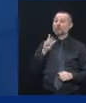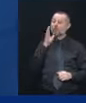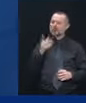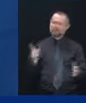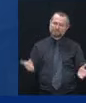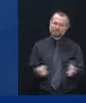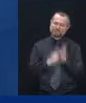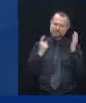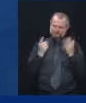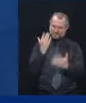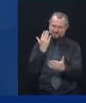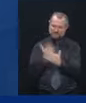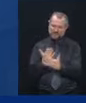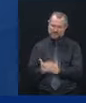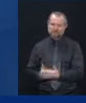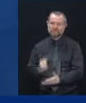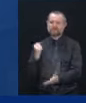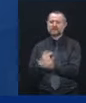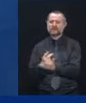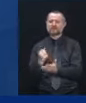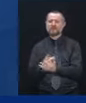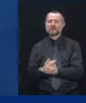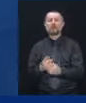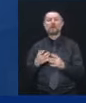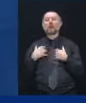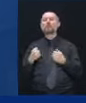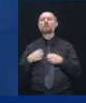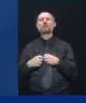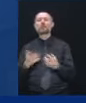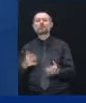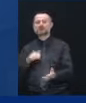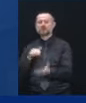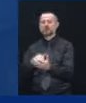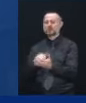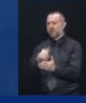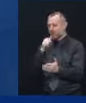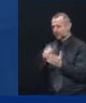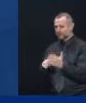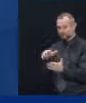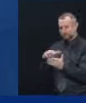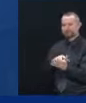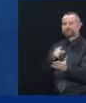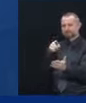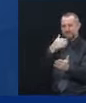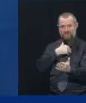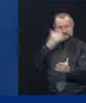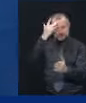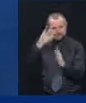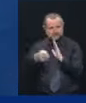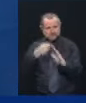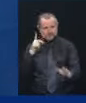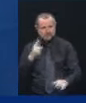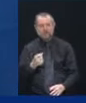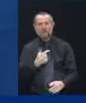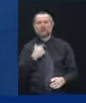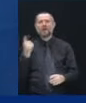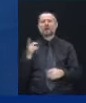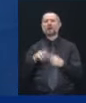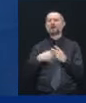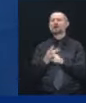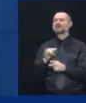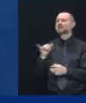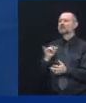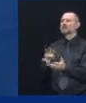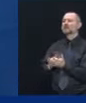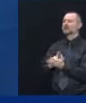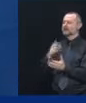comorbidity. People will need to bring a doctor's letter or medical information that evidences